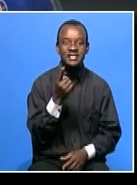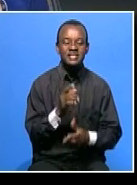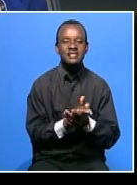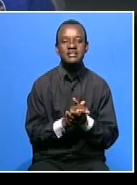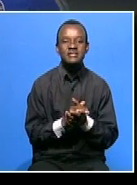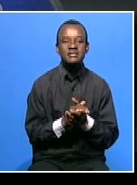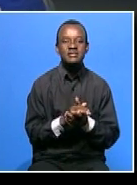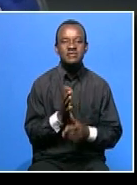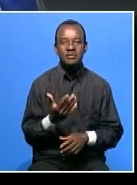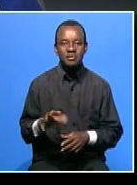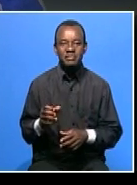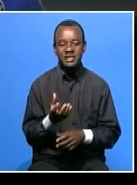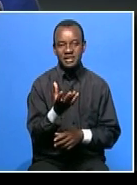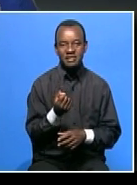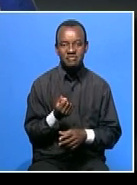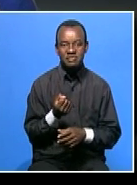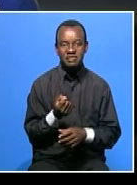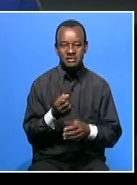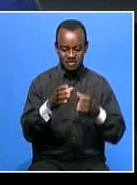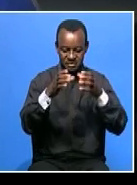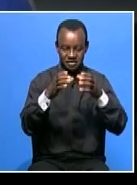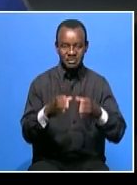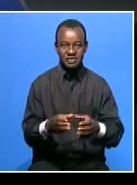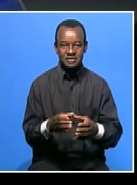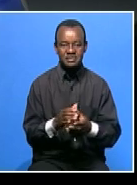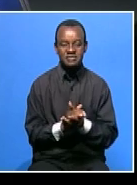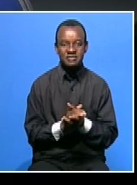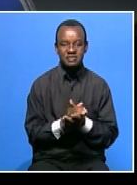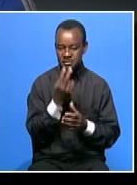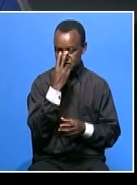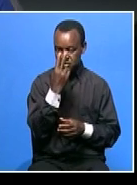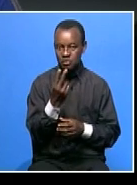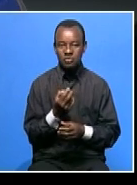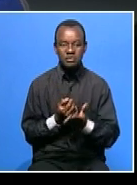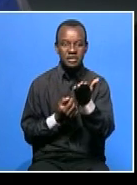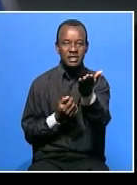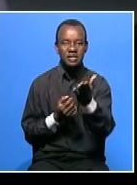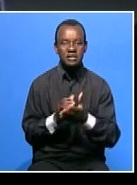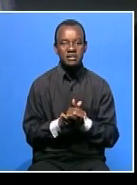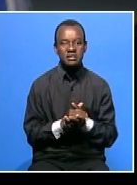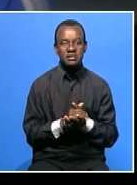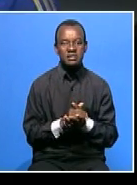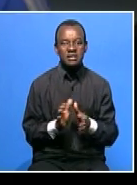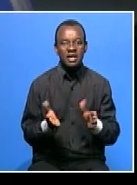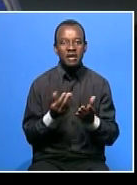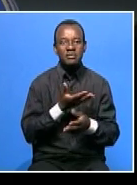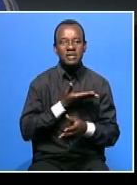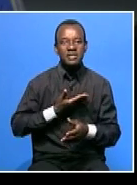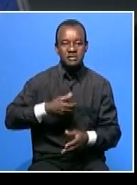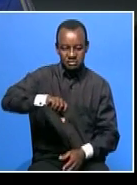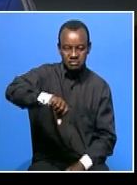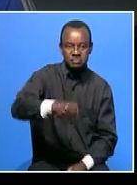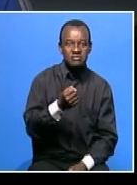Dungrit, but they are no. We are suffering. Look at the way that the ladies are getting water. They are sometimes getting water from the